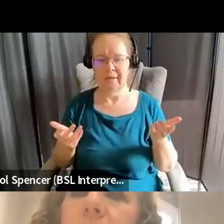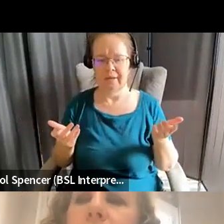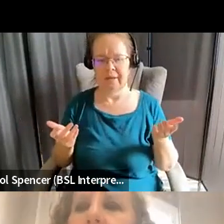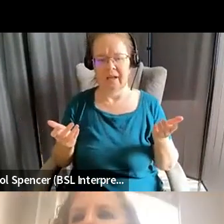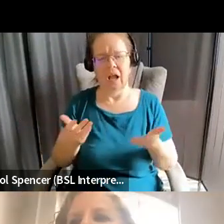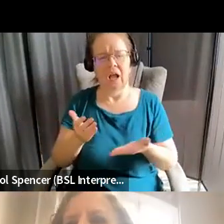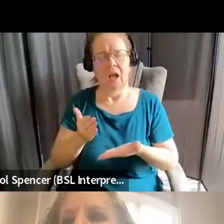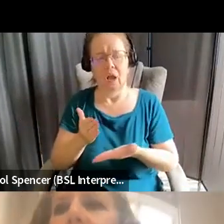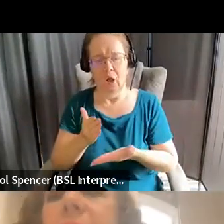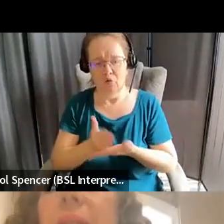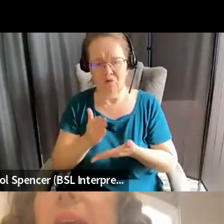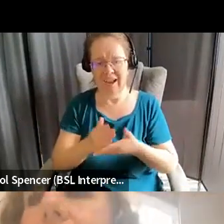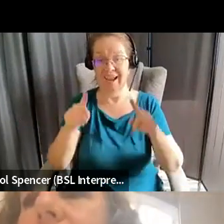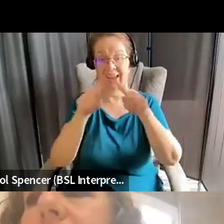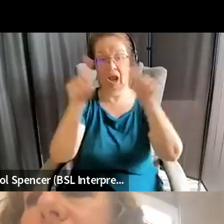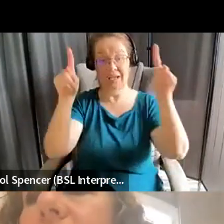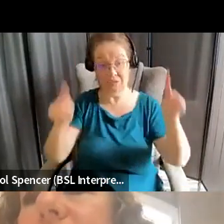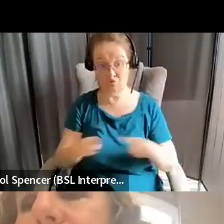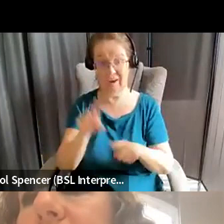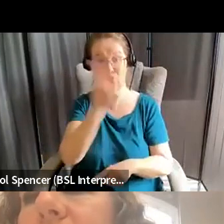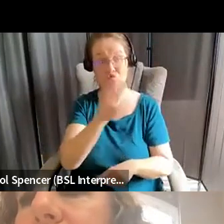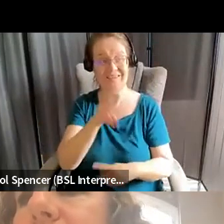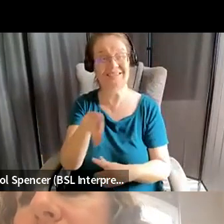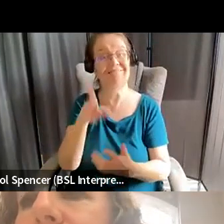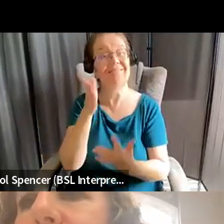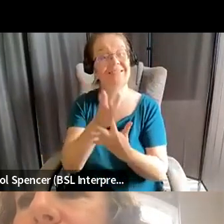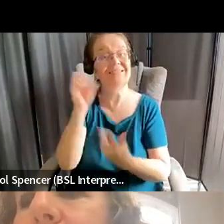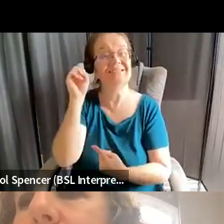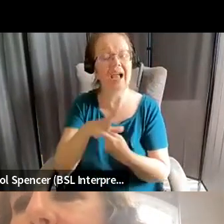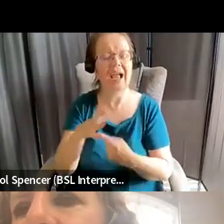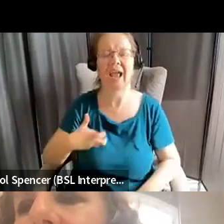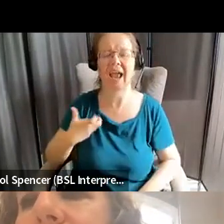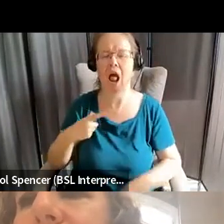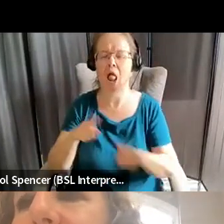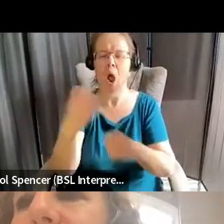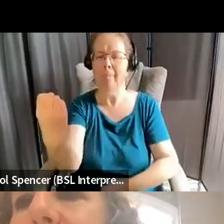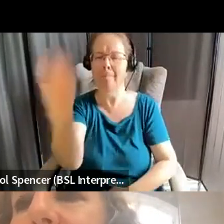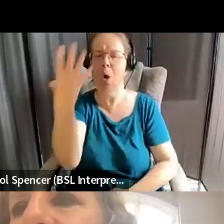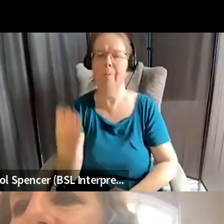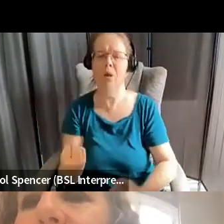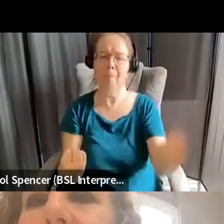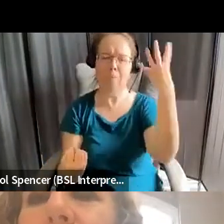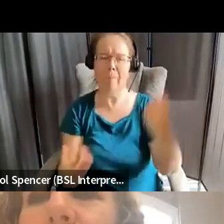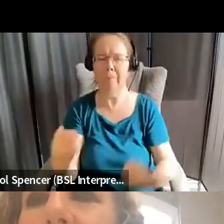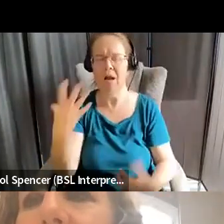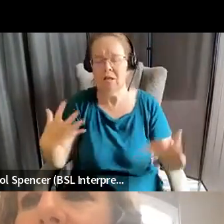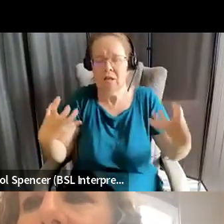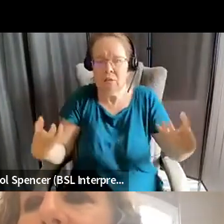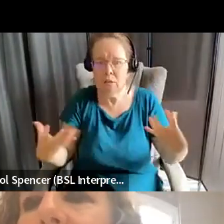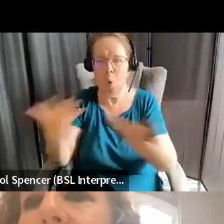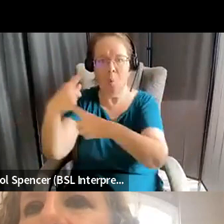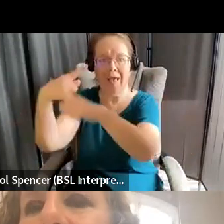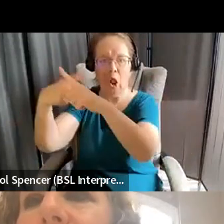So really being screen reader accessible is key, and lots of, irritating things like pop-ups and overlays that aren't accessible. I can't find where to close